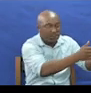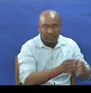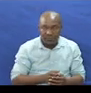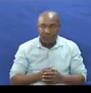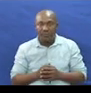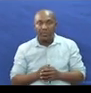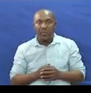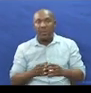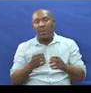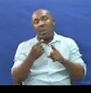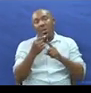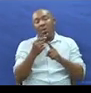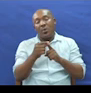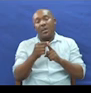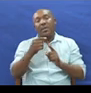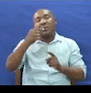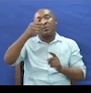The word towards.